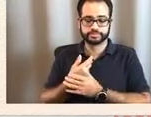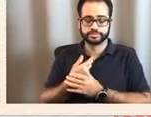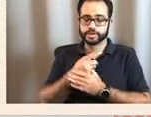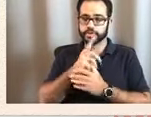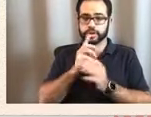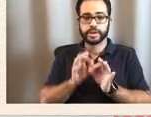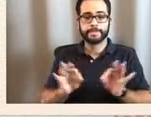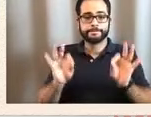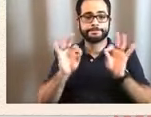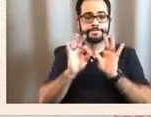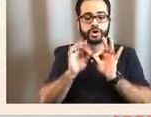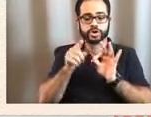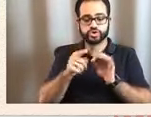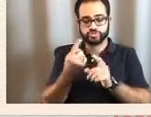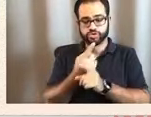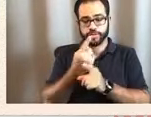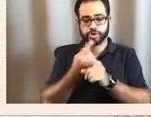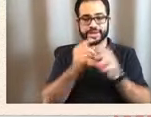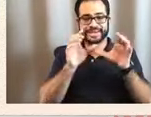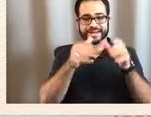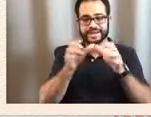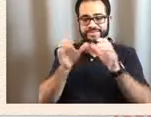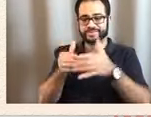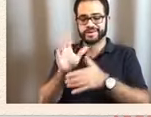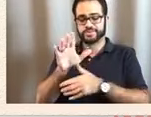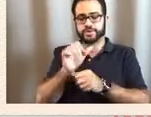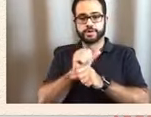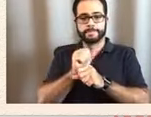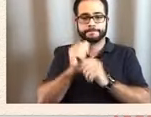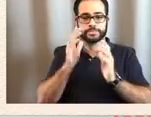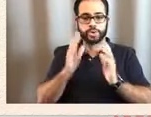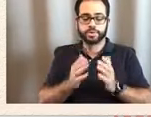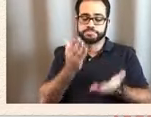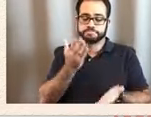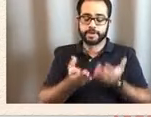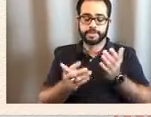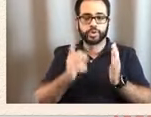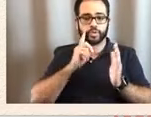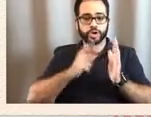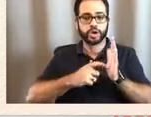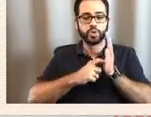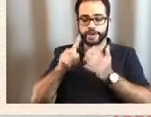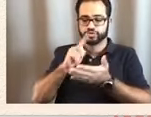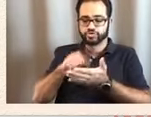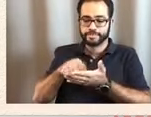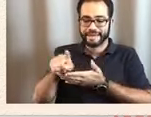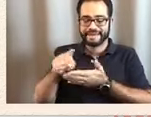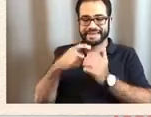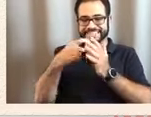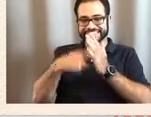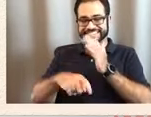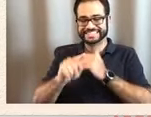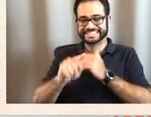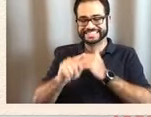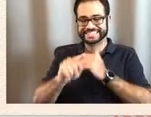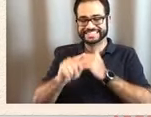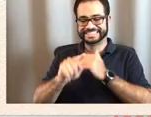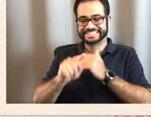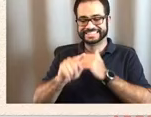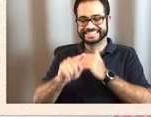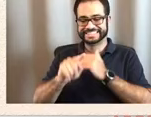properly classify your employees. You may be required to pay tax penalties for anyone you have